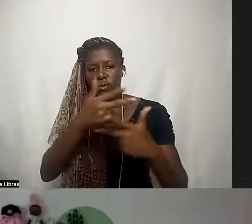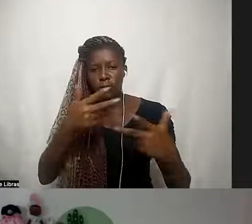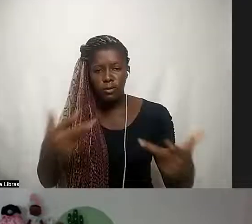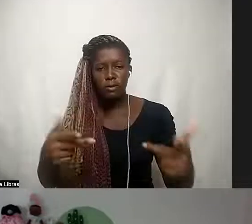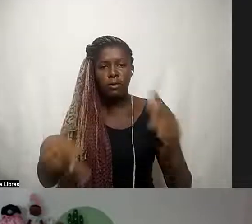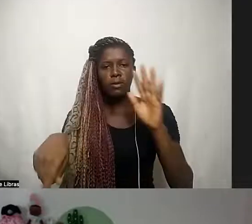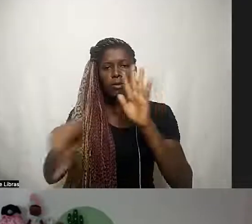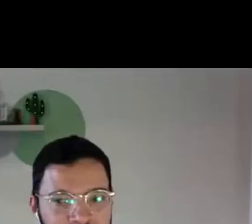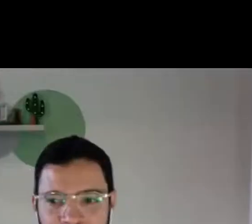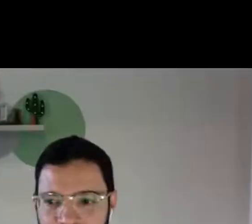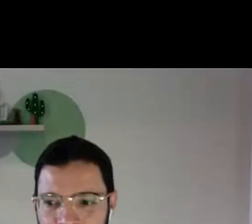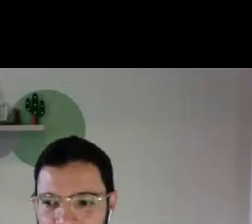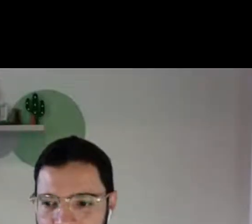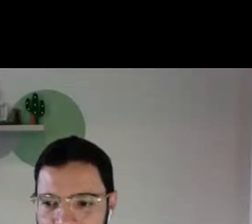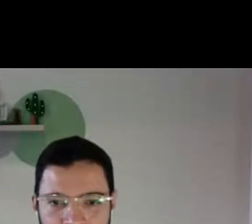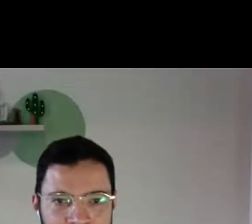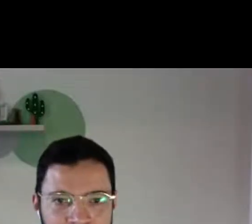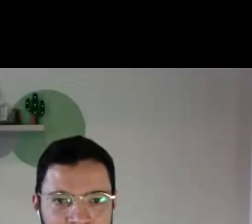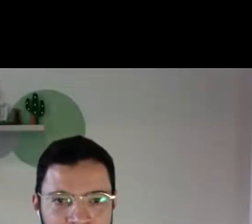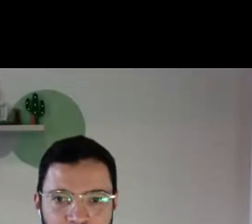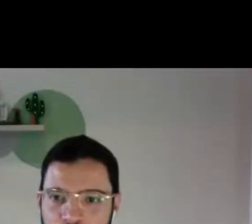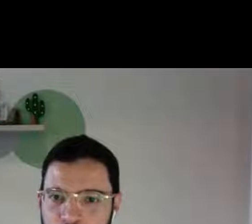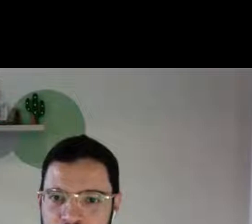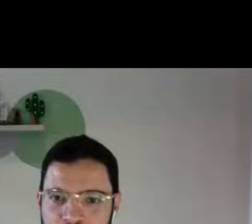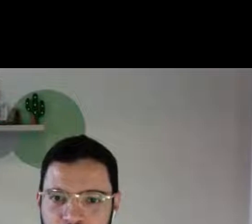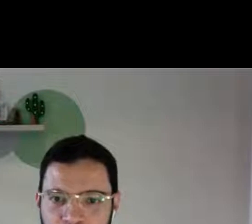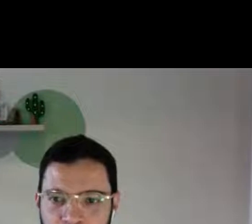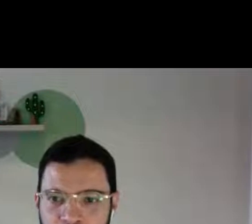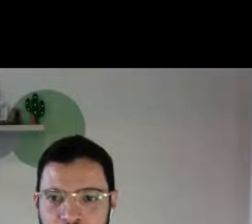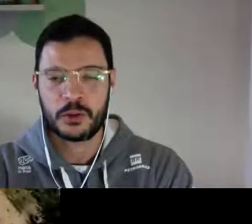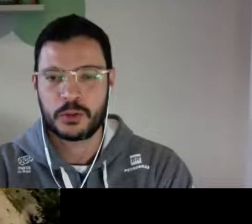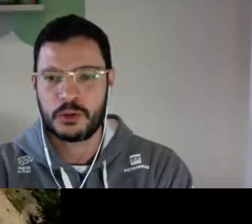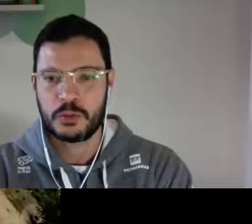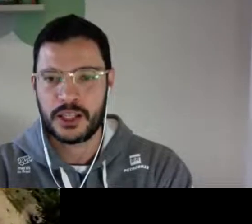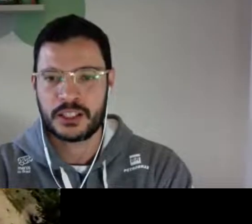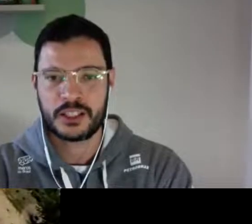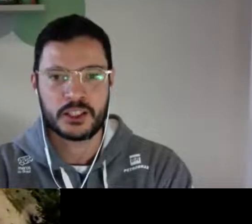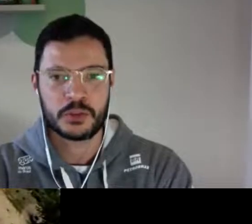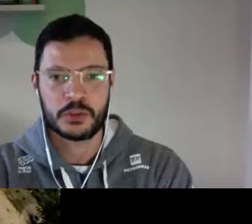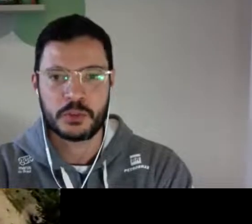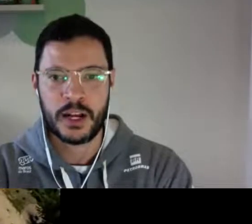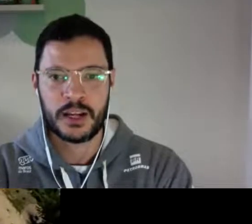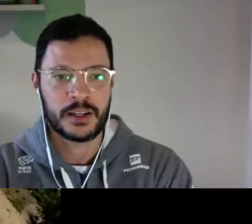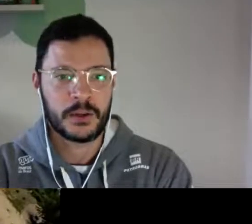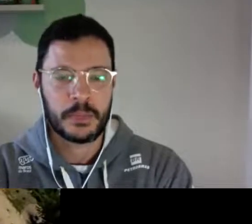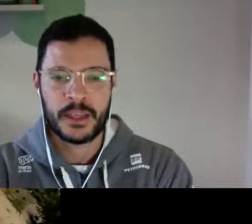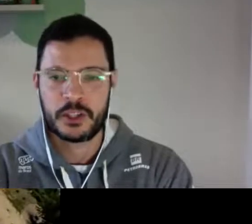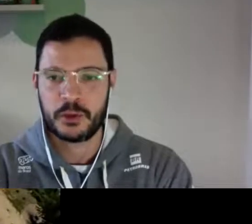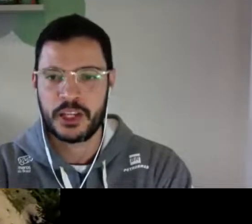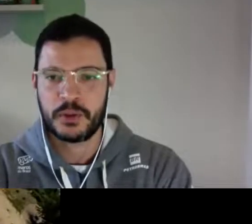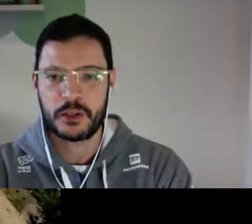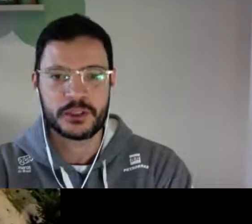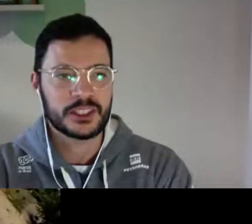So now Elise will show the results of our interaction in our chat, and then we'll bring